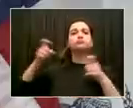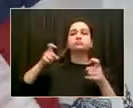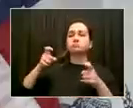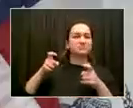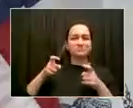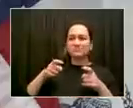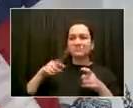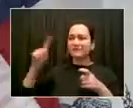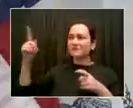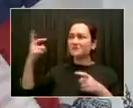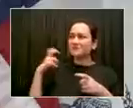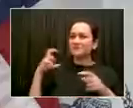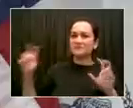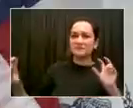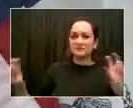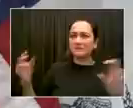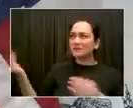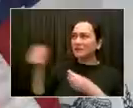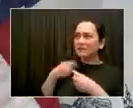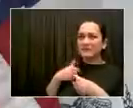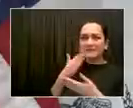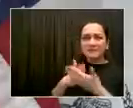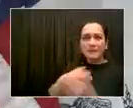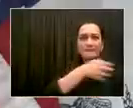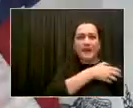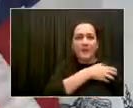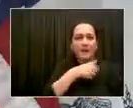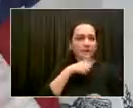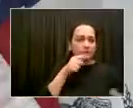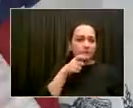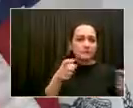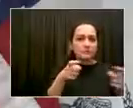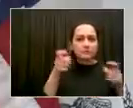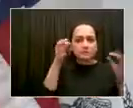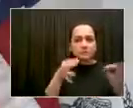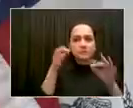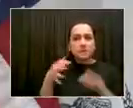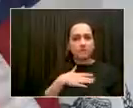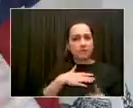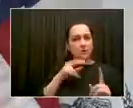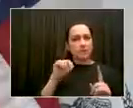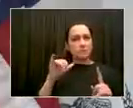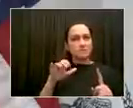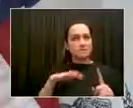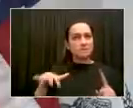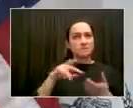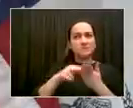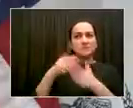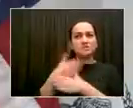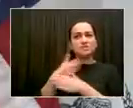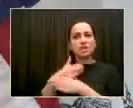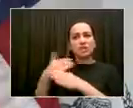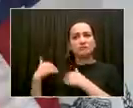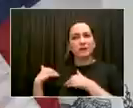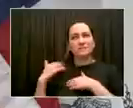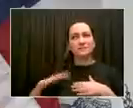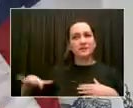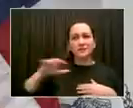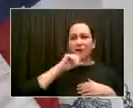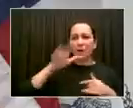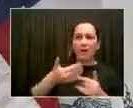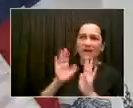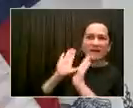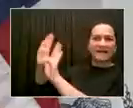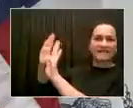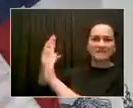to share. You have to work with other people. You have to respect what's happening on the ground in communities. It's not just about one person.